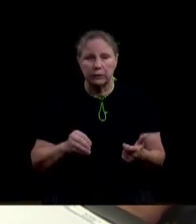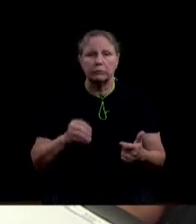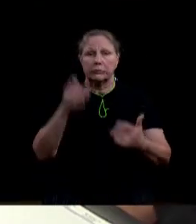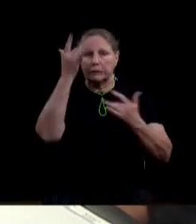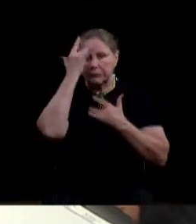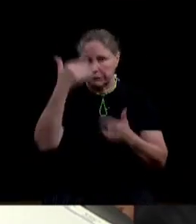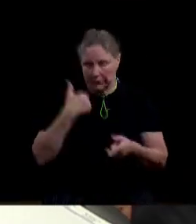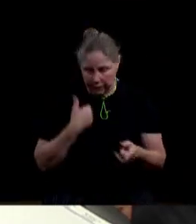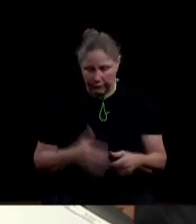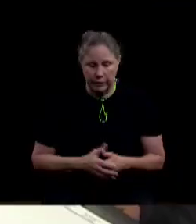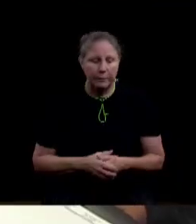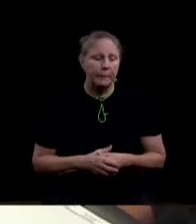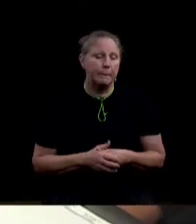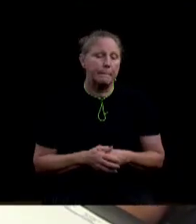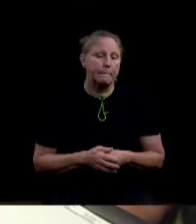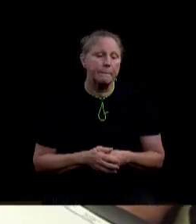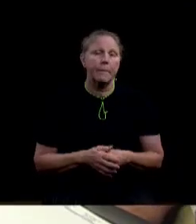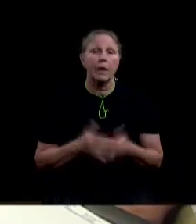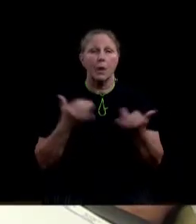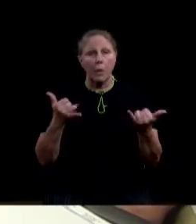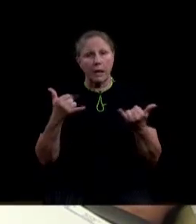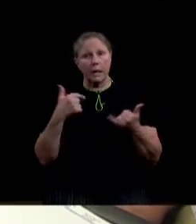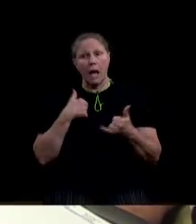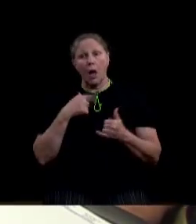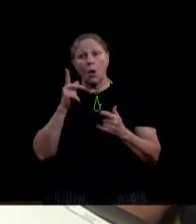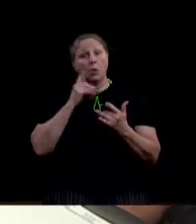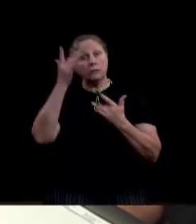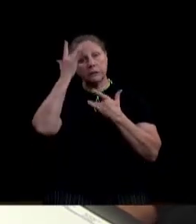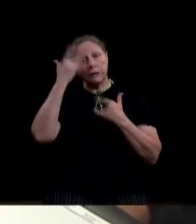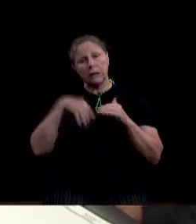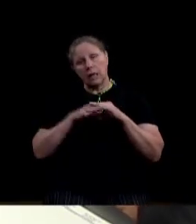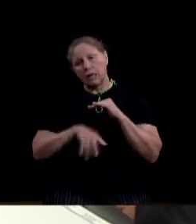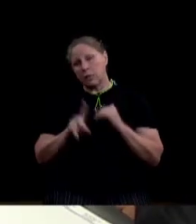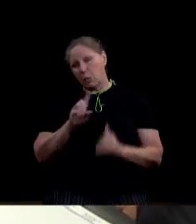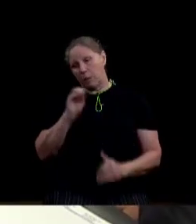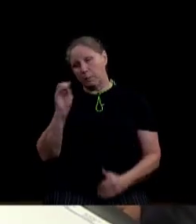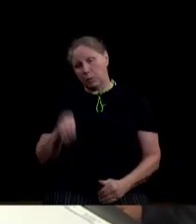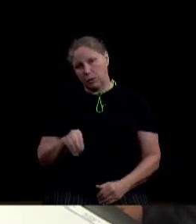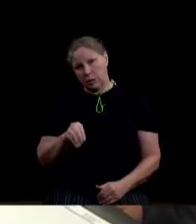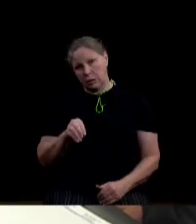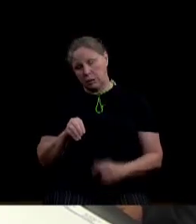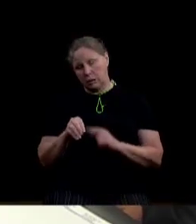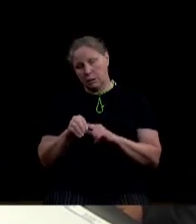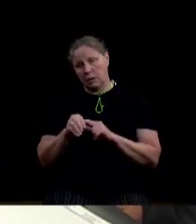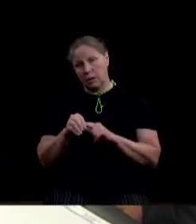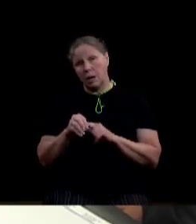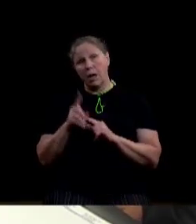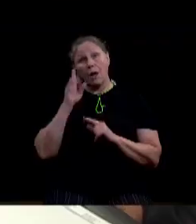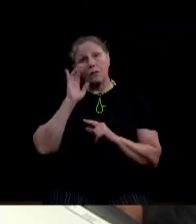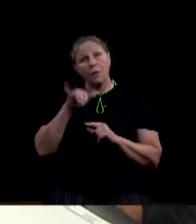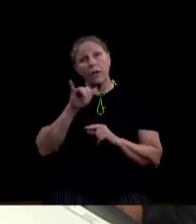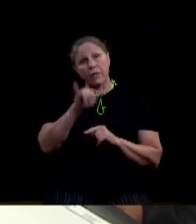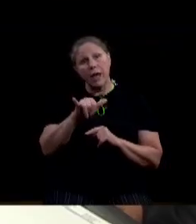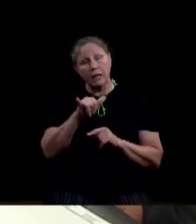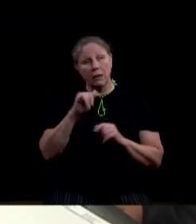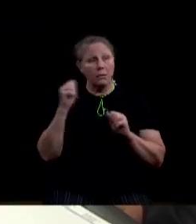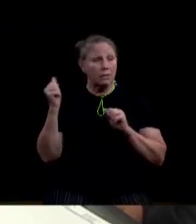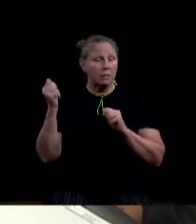1%. To achieve herd immunity, you're talking about having